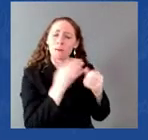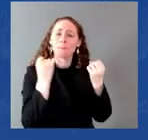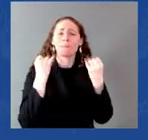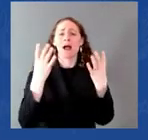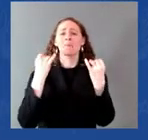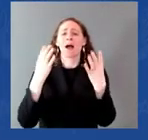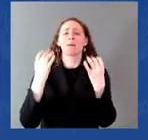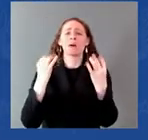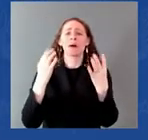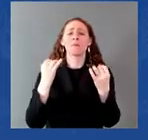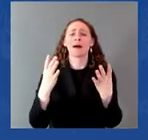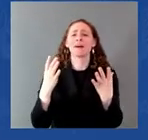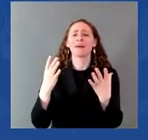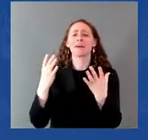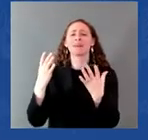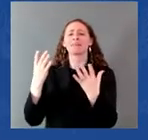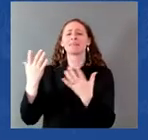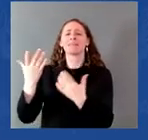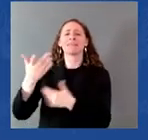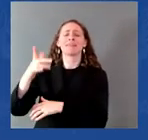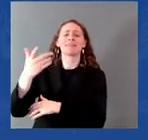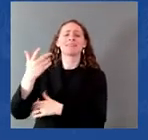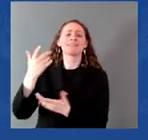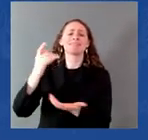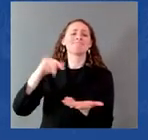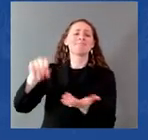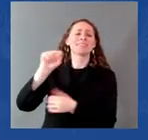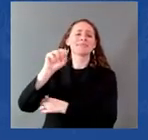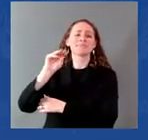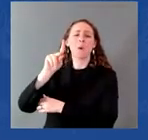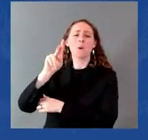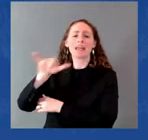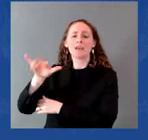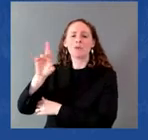if I had my cell phone with me, I'd play them all for you.